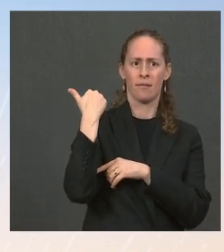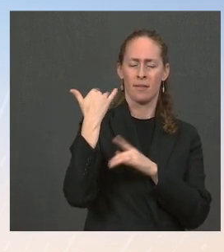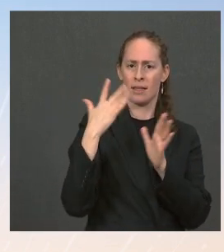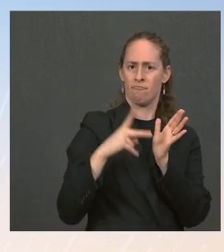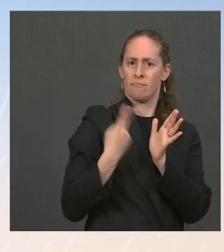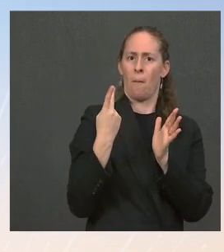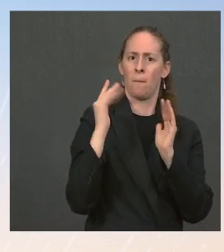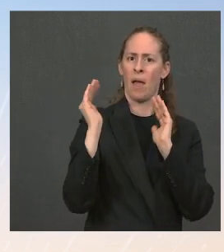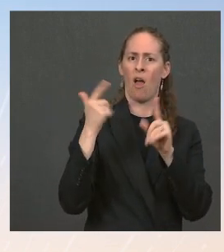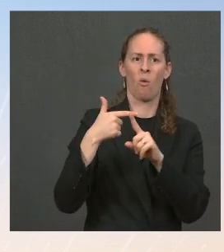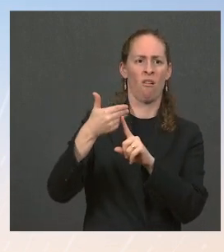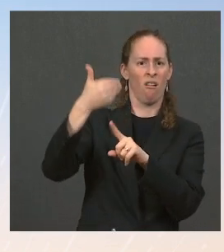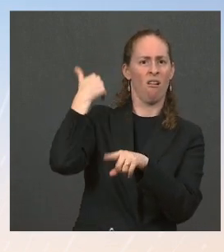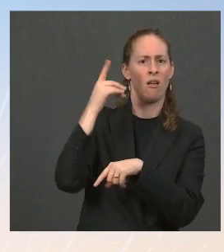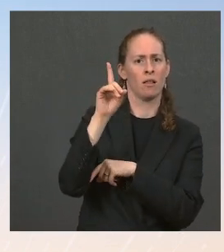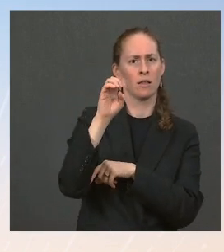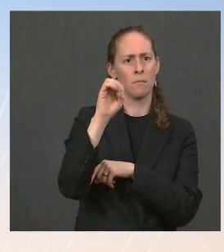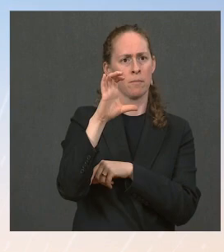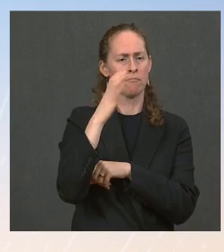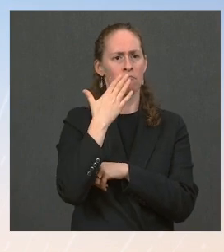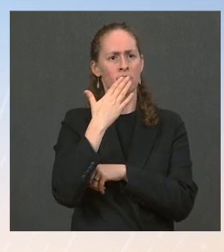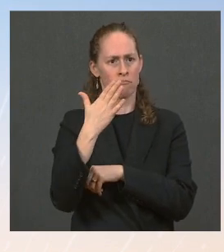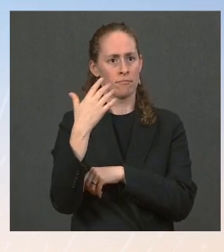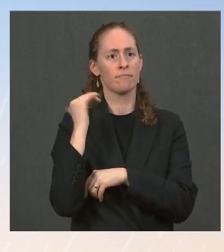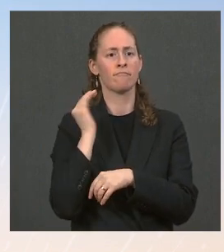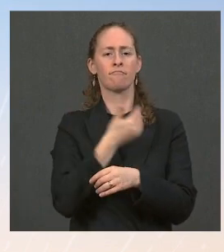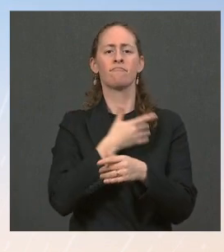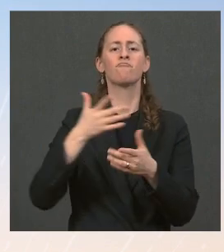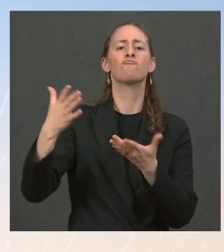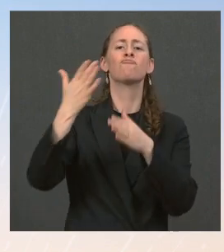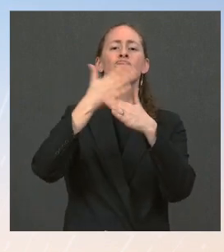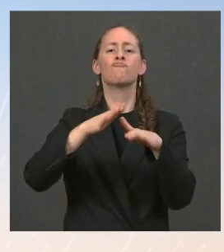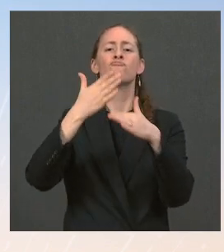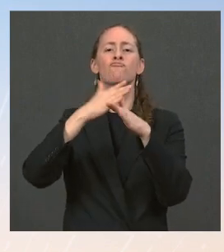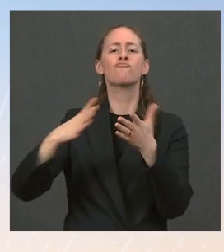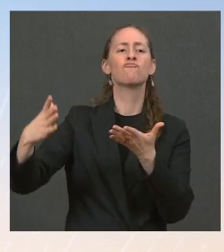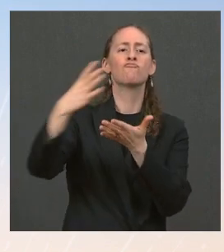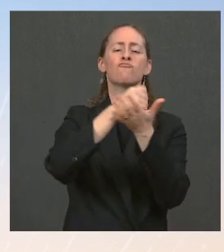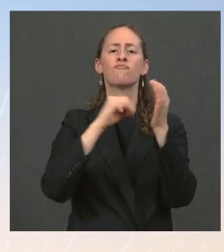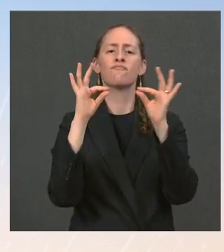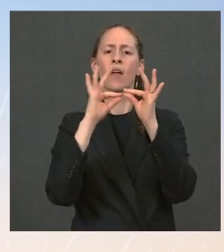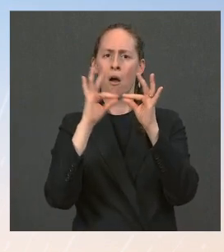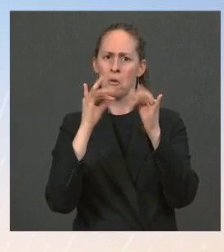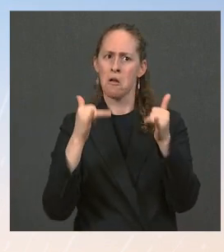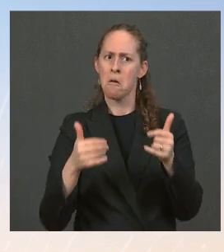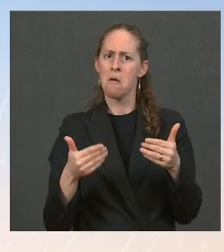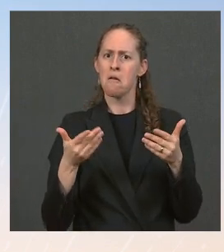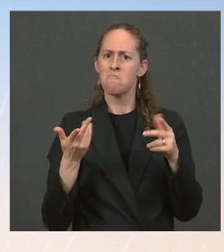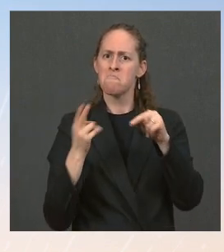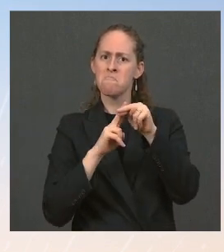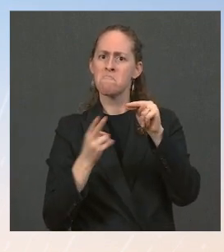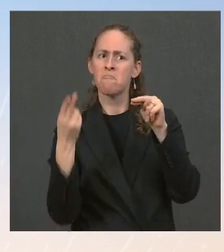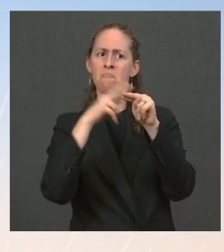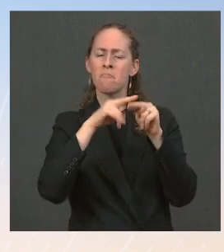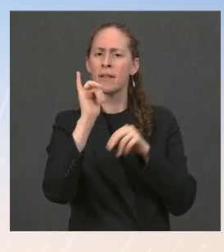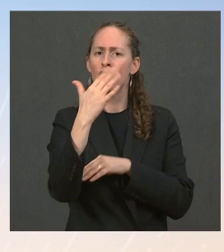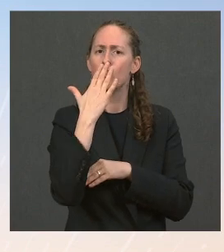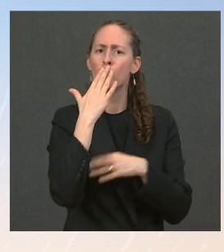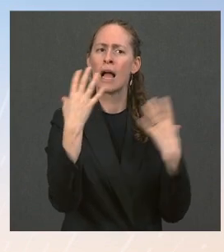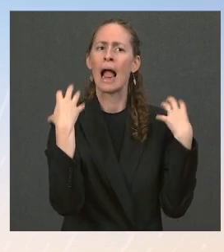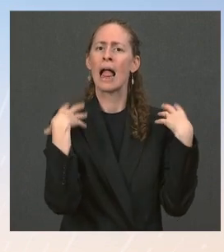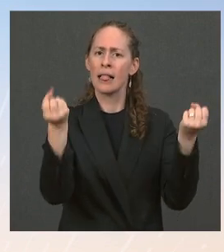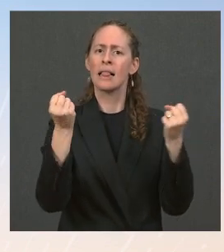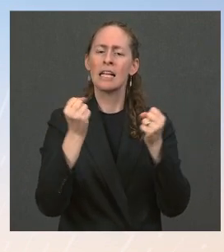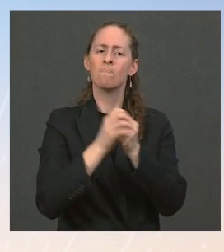GDP growth in 2022. So we've seen a number of positive signs as it relates to economic growth. That doesn't mean that every issue, to